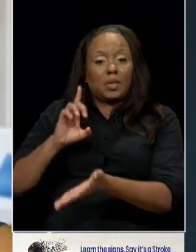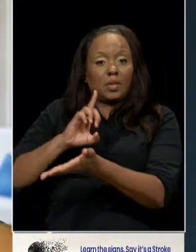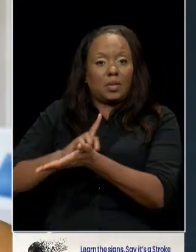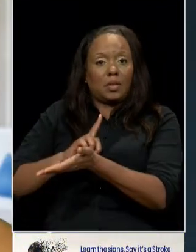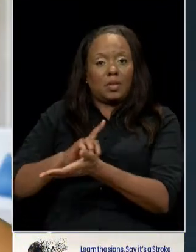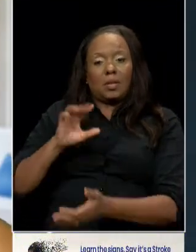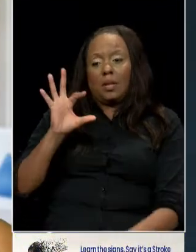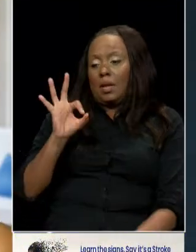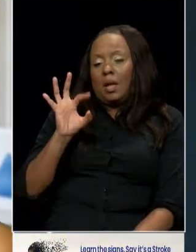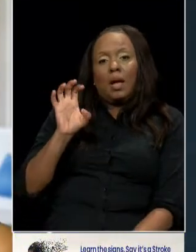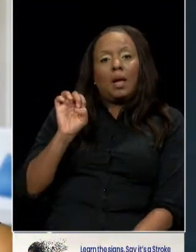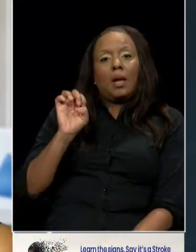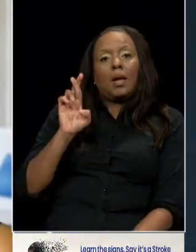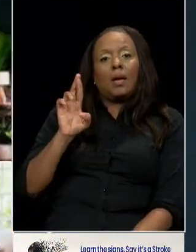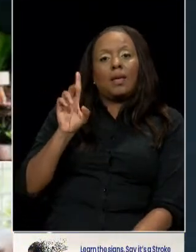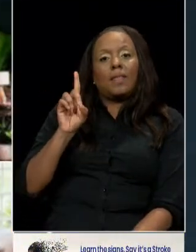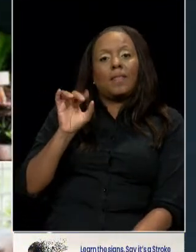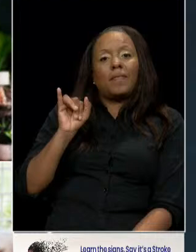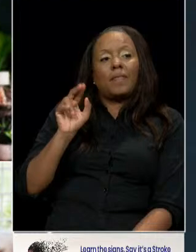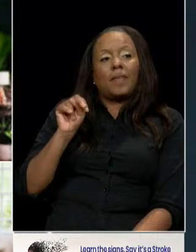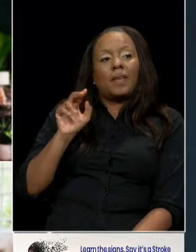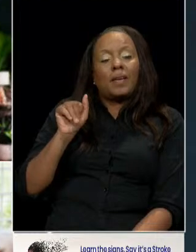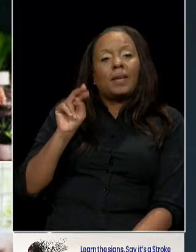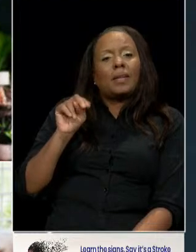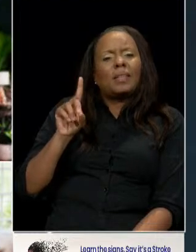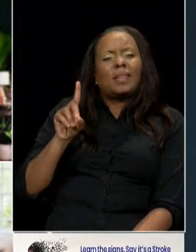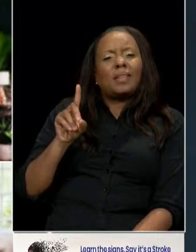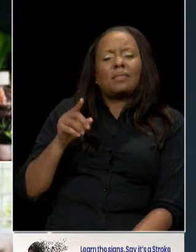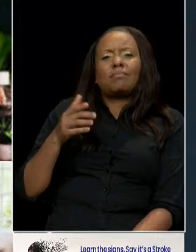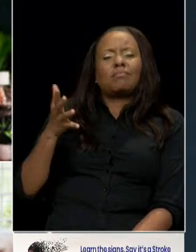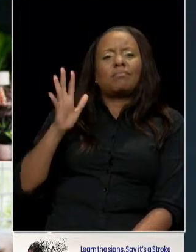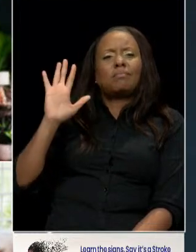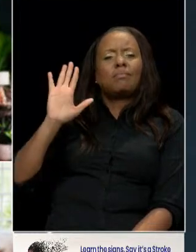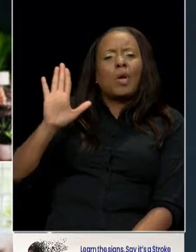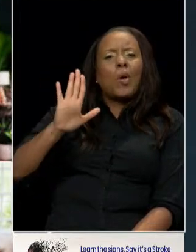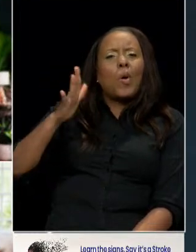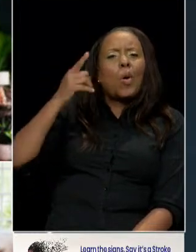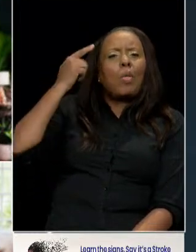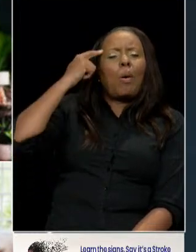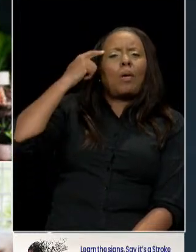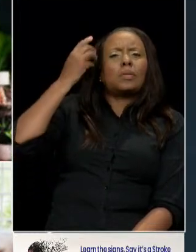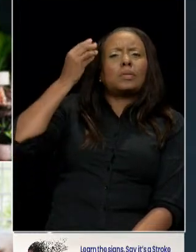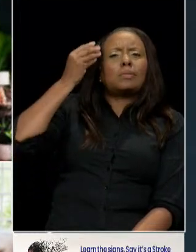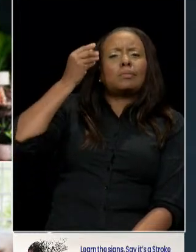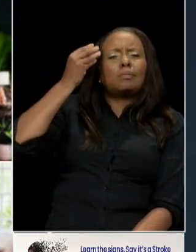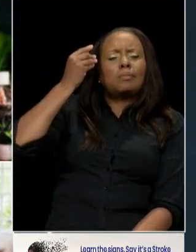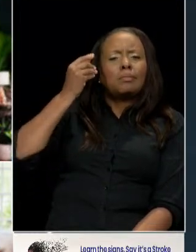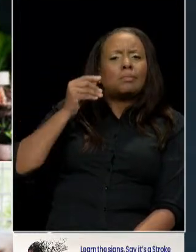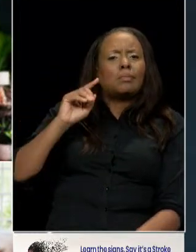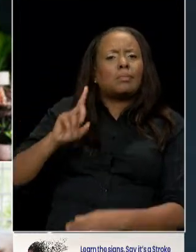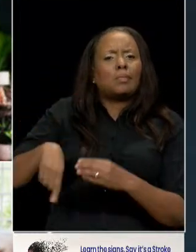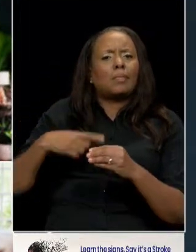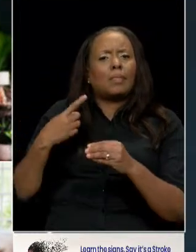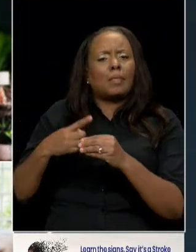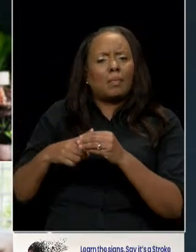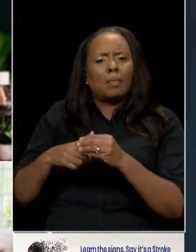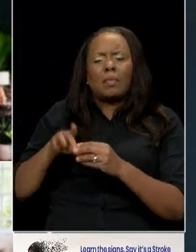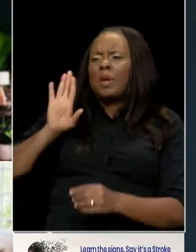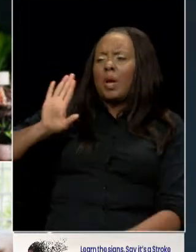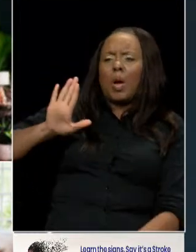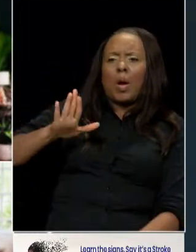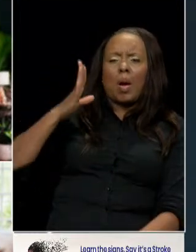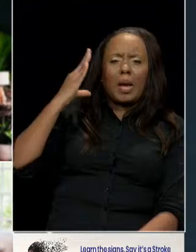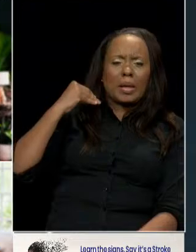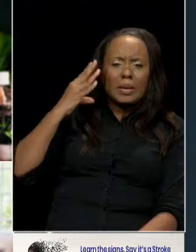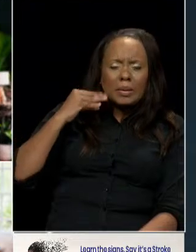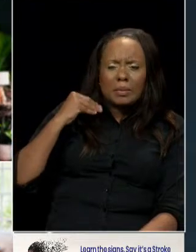Ferdinand to get your thoughts on that kind of experience which has been shared by us by Mr.